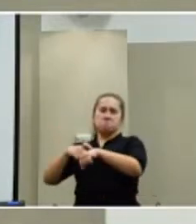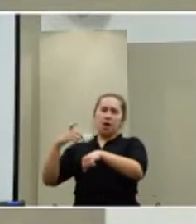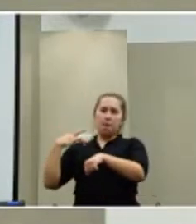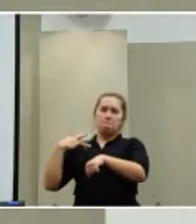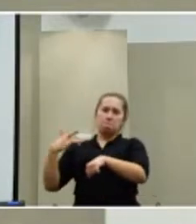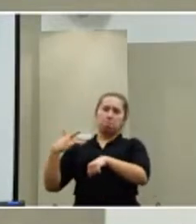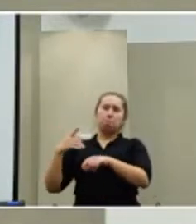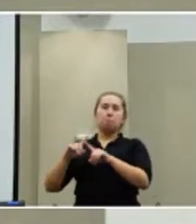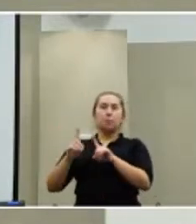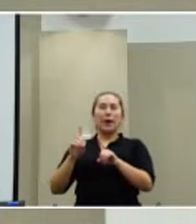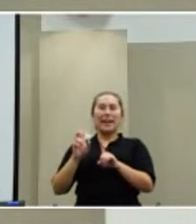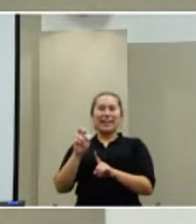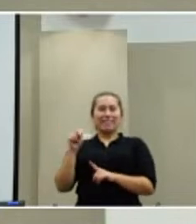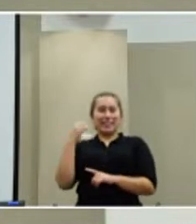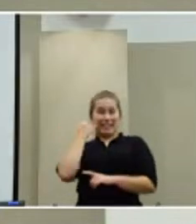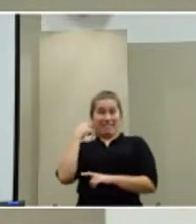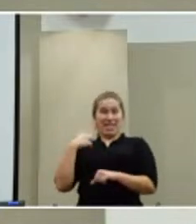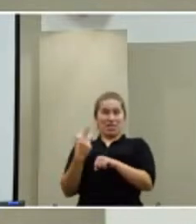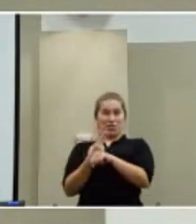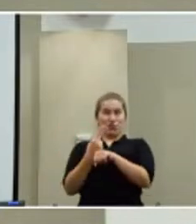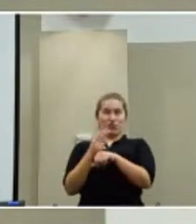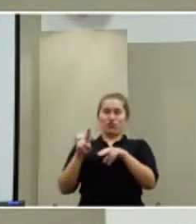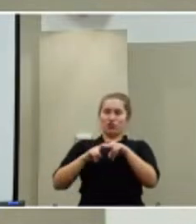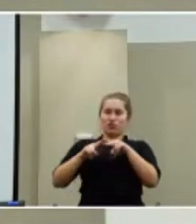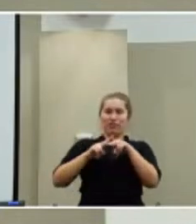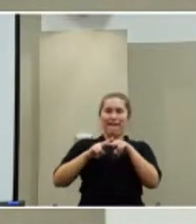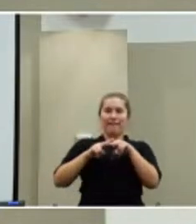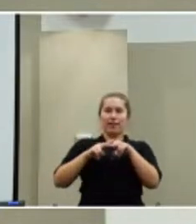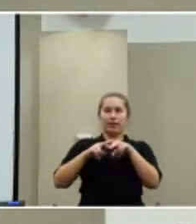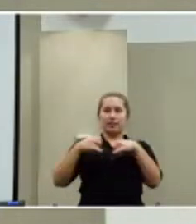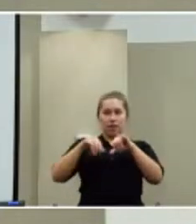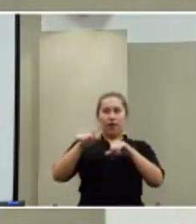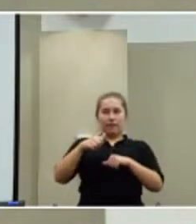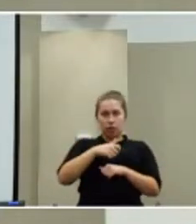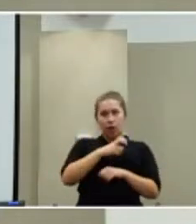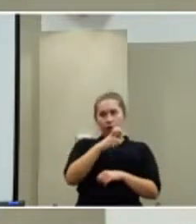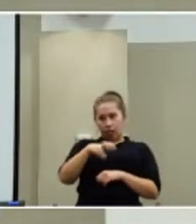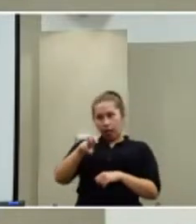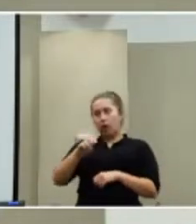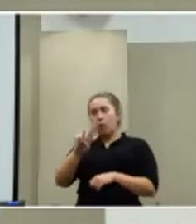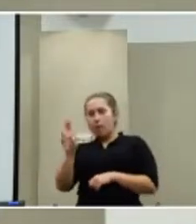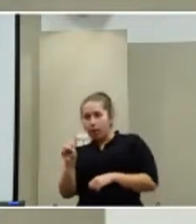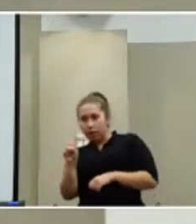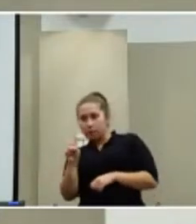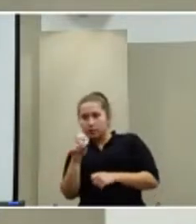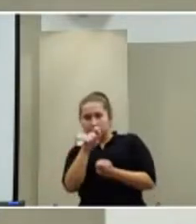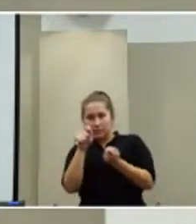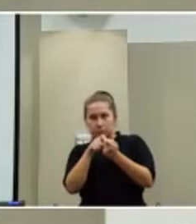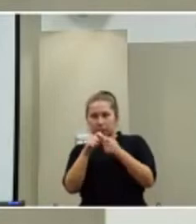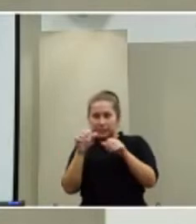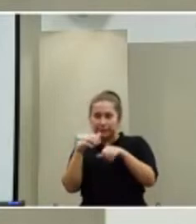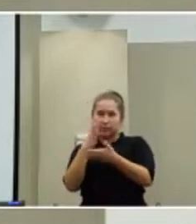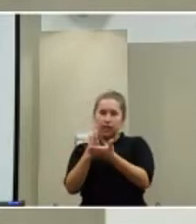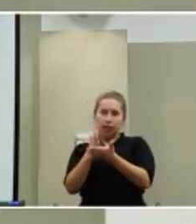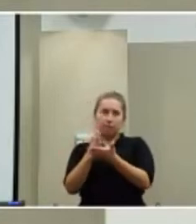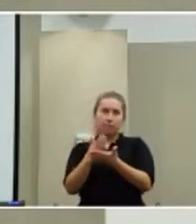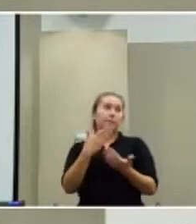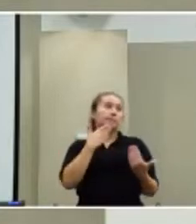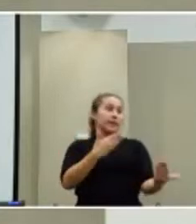I take the train, I still have to transfer to a bus at that certain train station. Thank